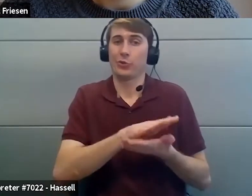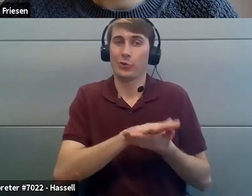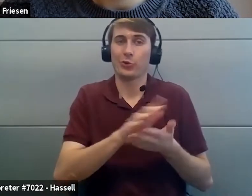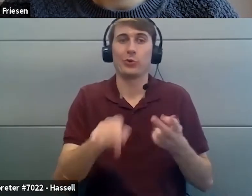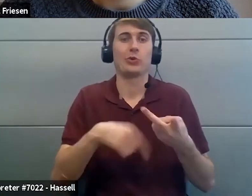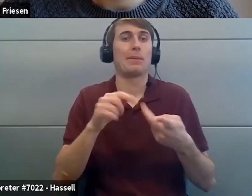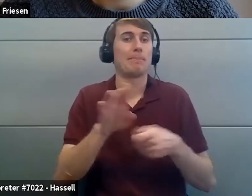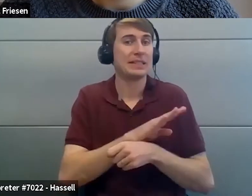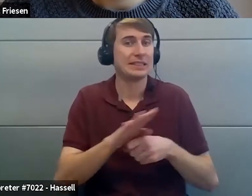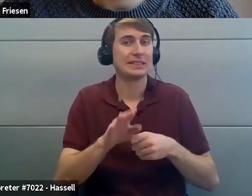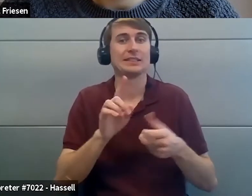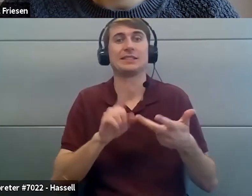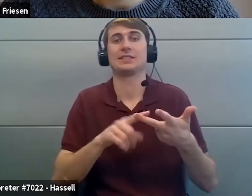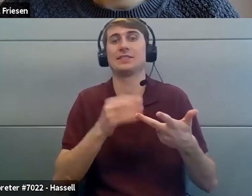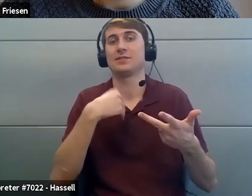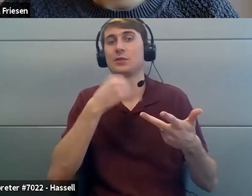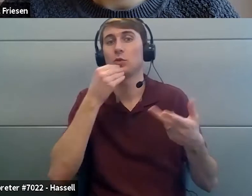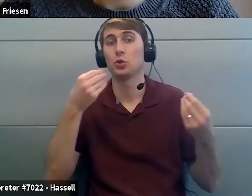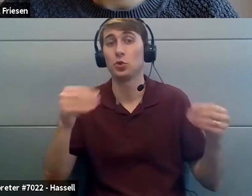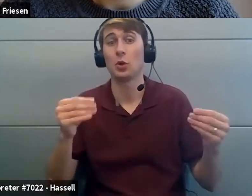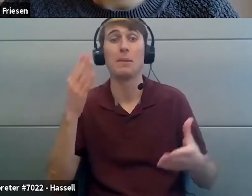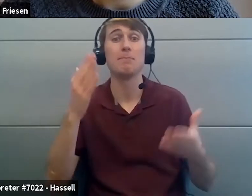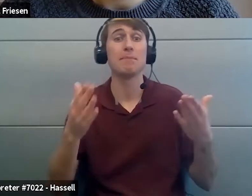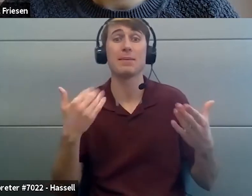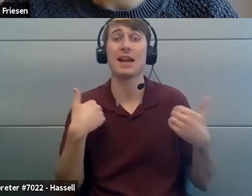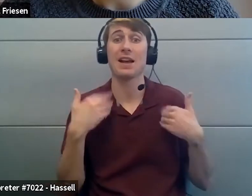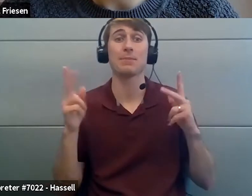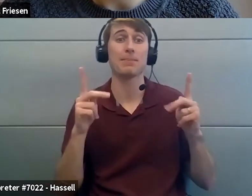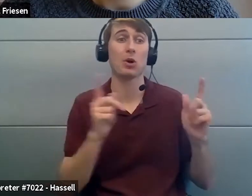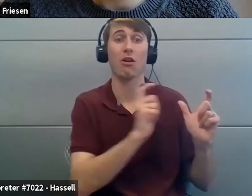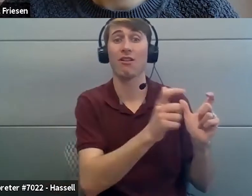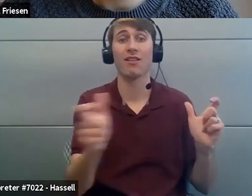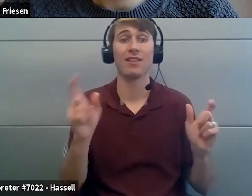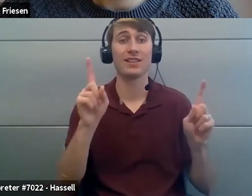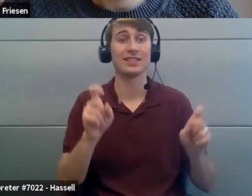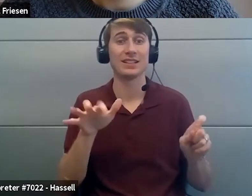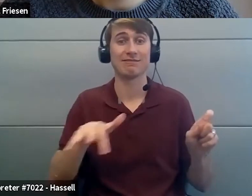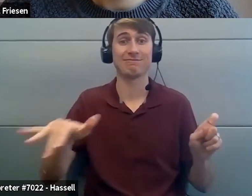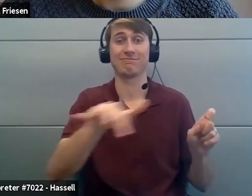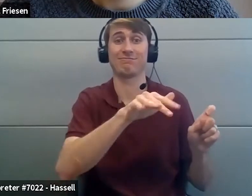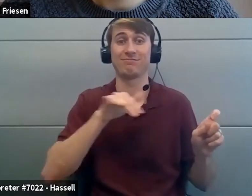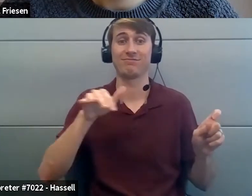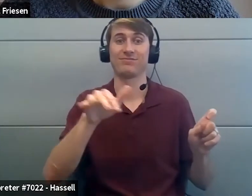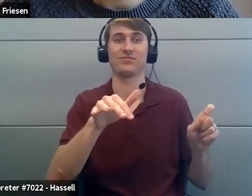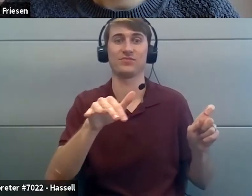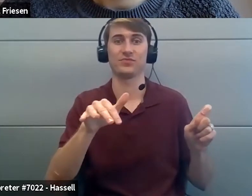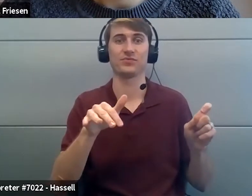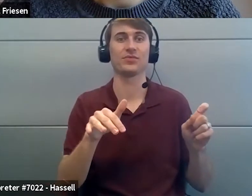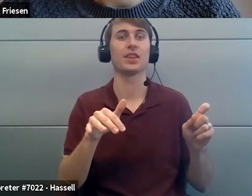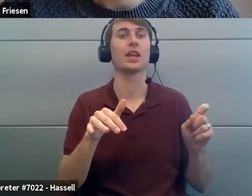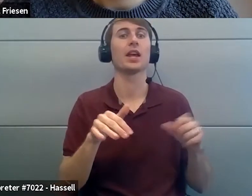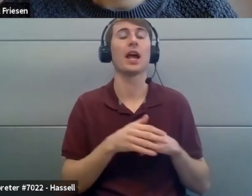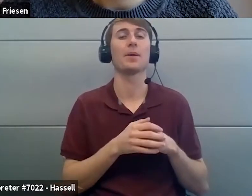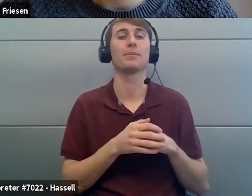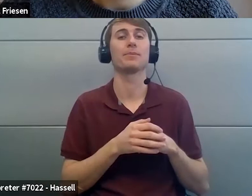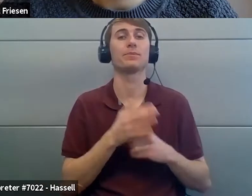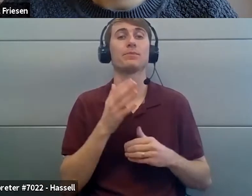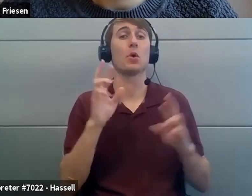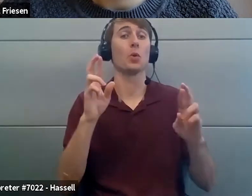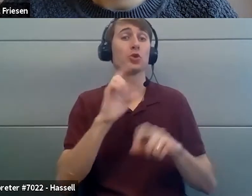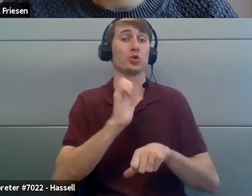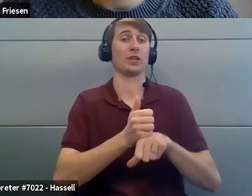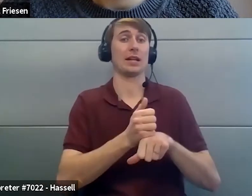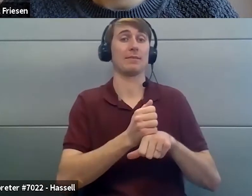your groceries. You might get a test. We might have pickup sites here, there, and yonder around the county to make it a